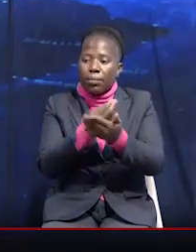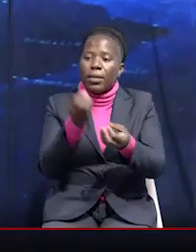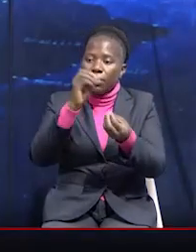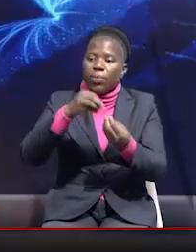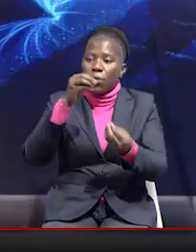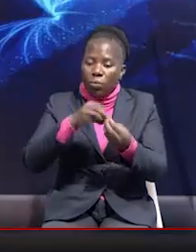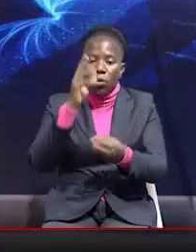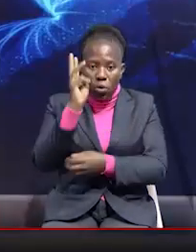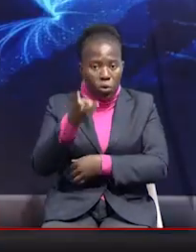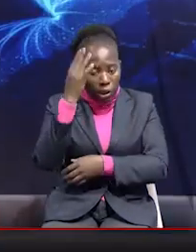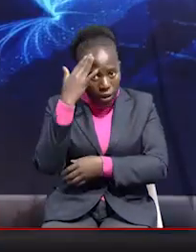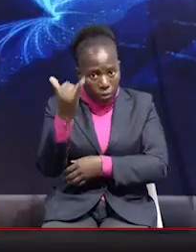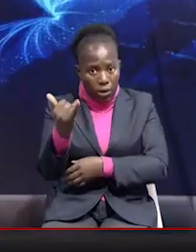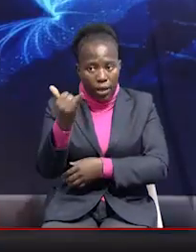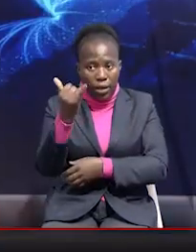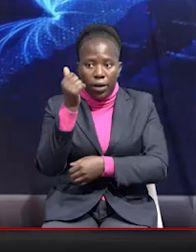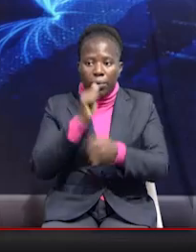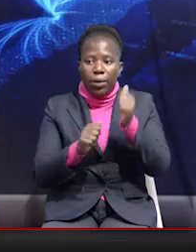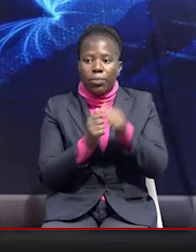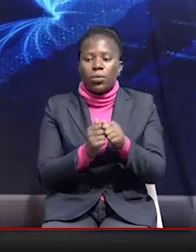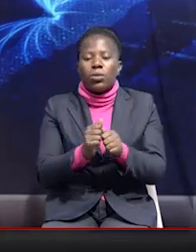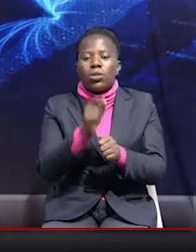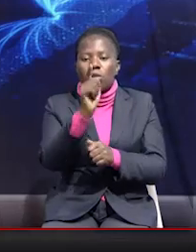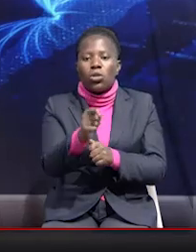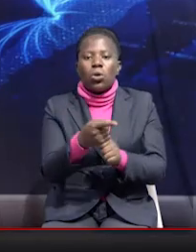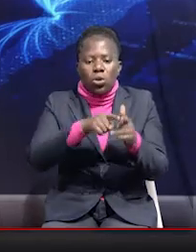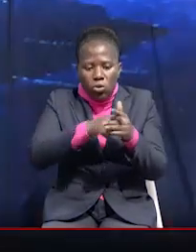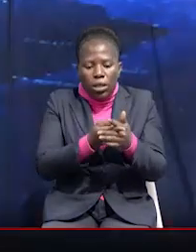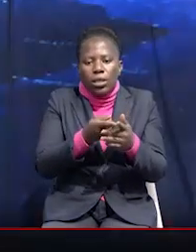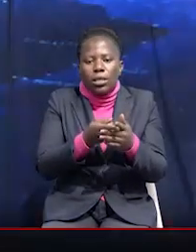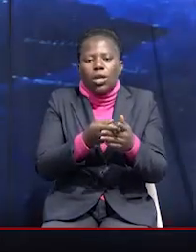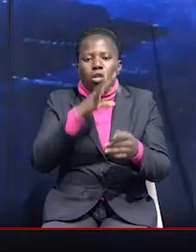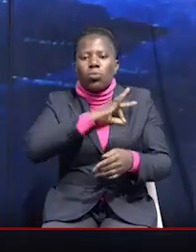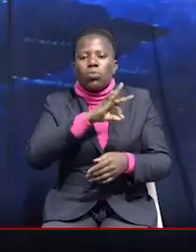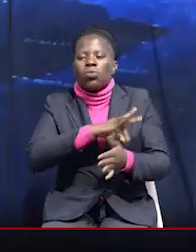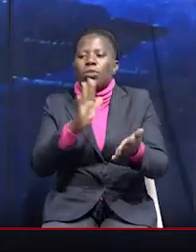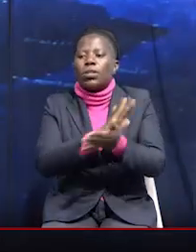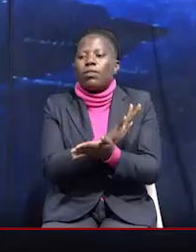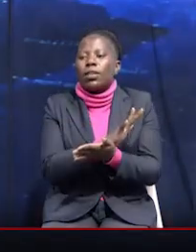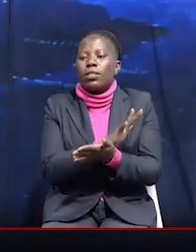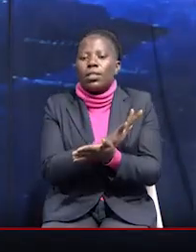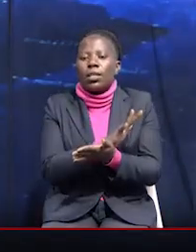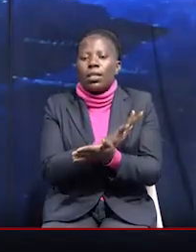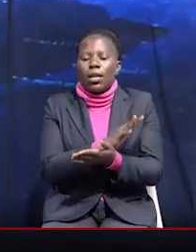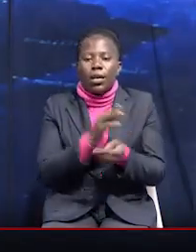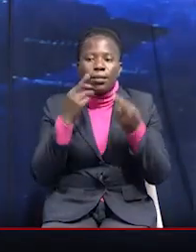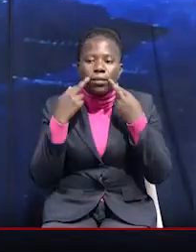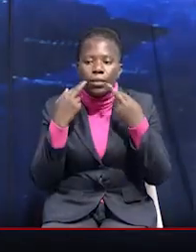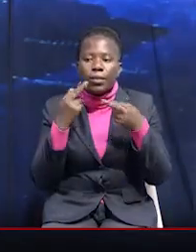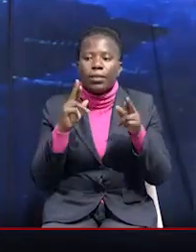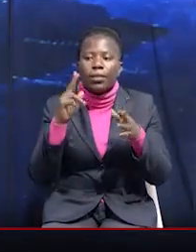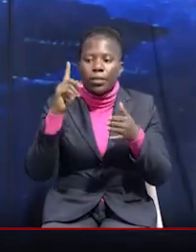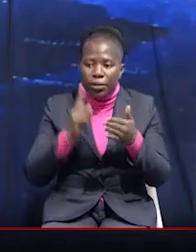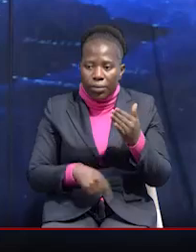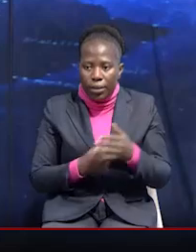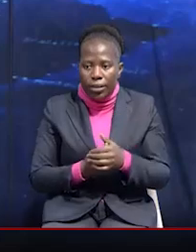comes to December, because obviously you have started spending much earlier than it's supposed to happen. So that actually has a ripple effect in the